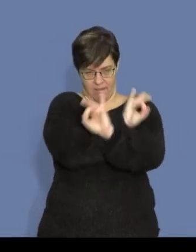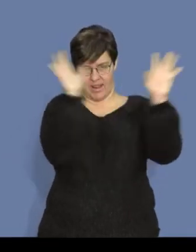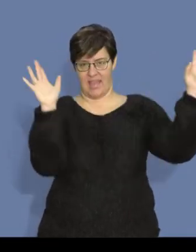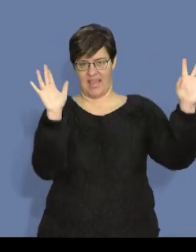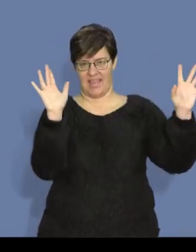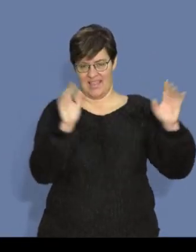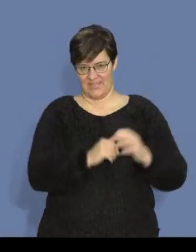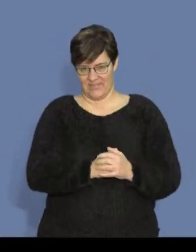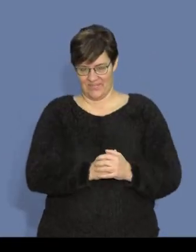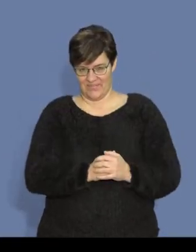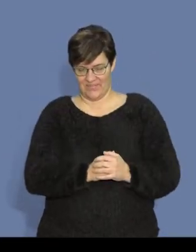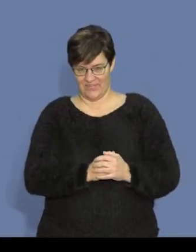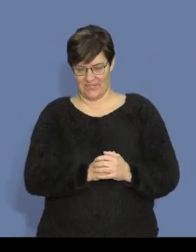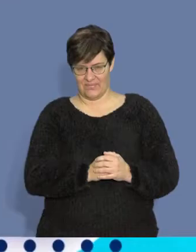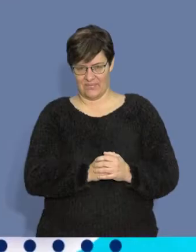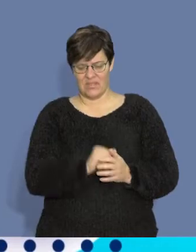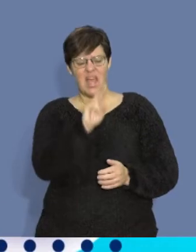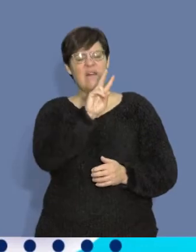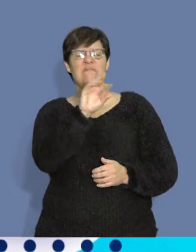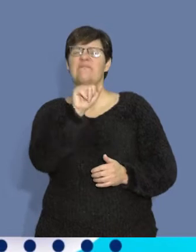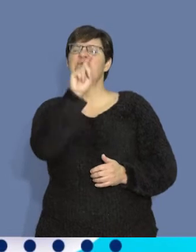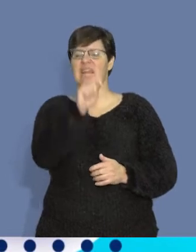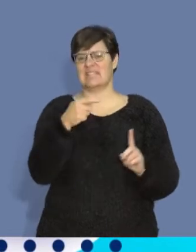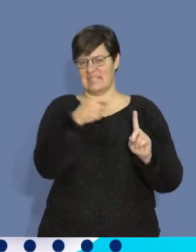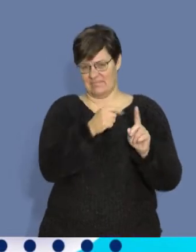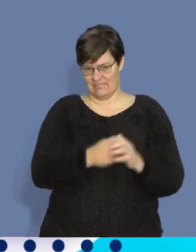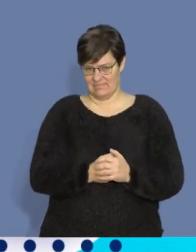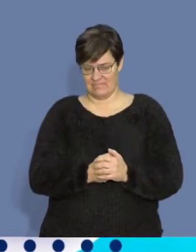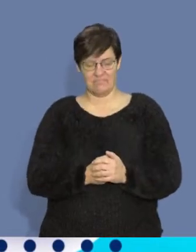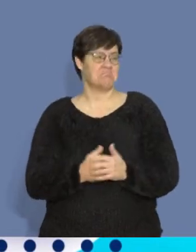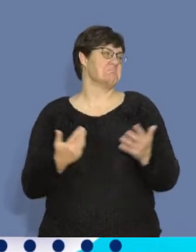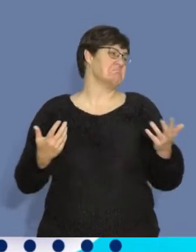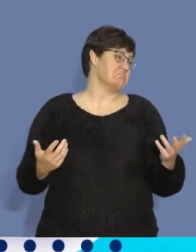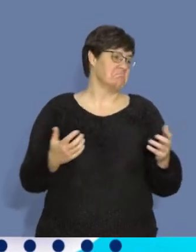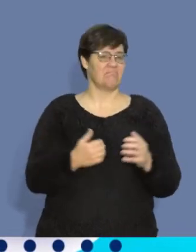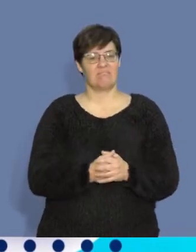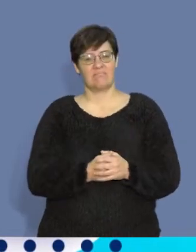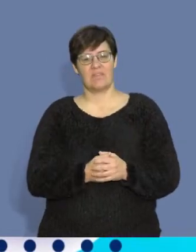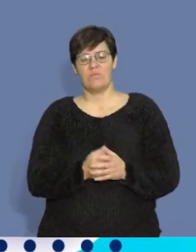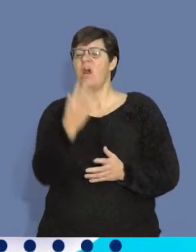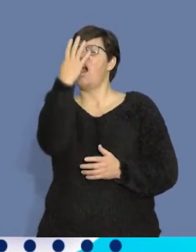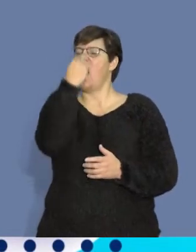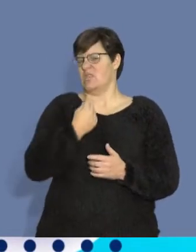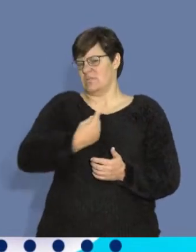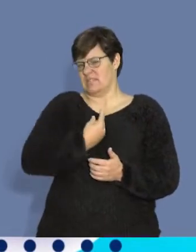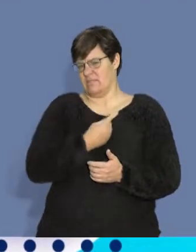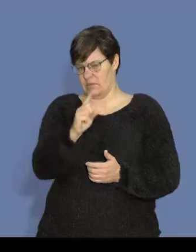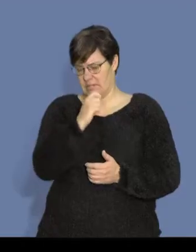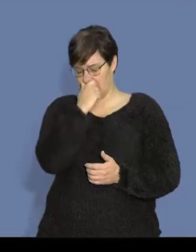the story around VAT. Let's take an open-ended question and ask ourselves the following